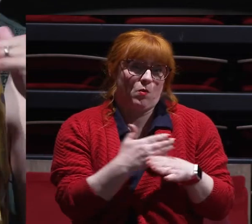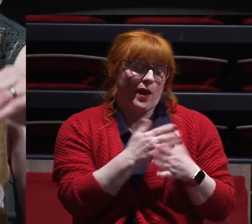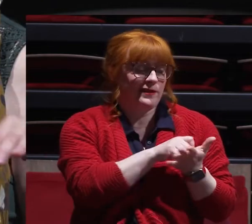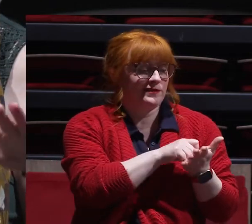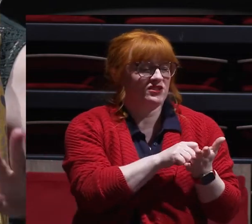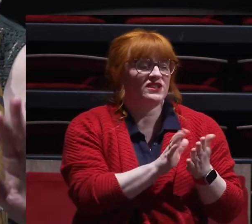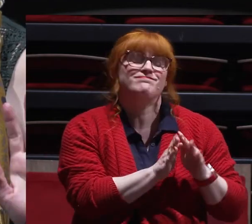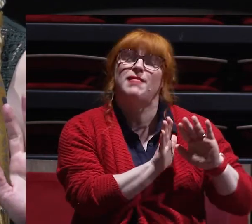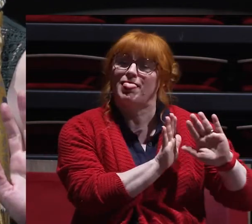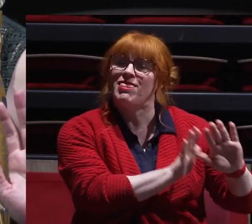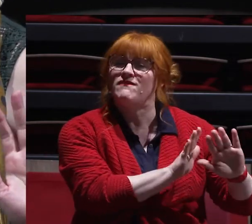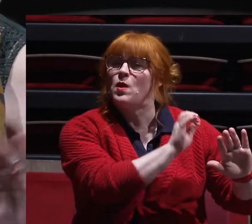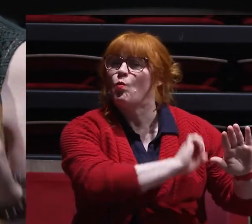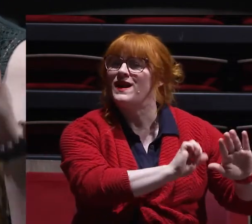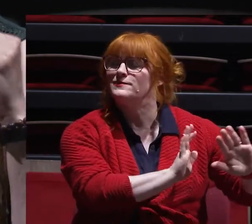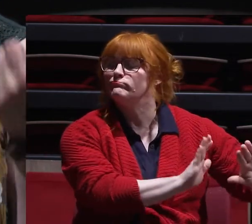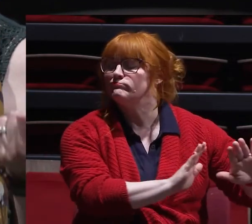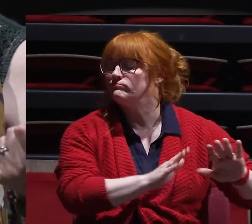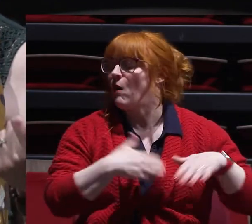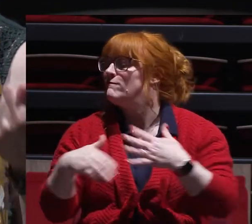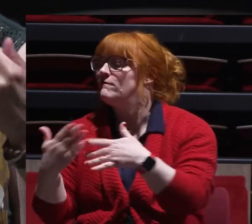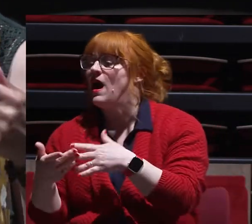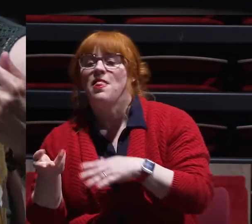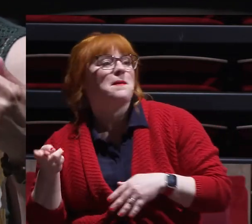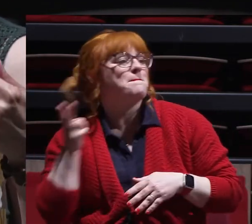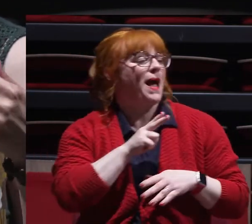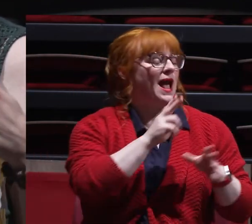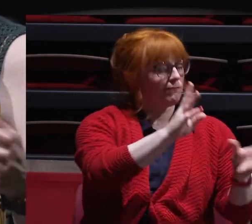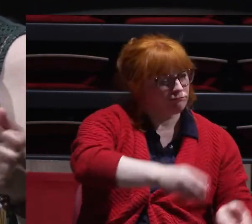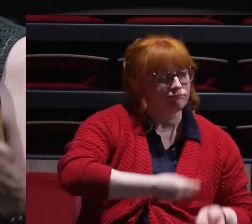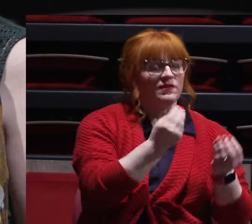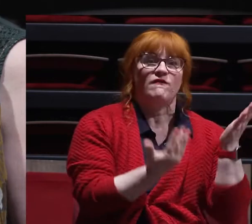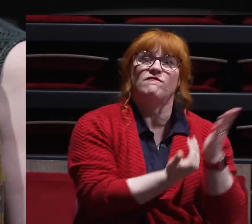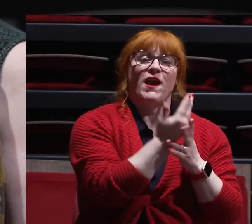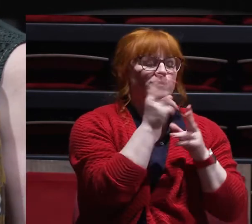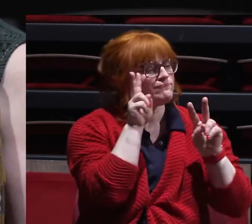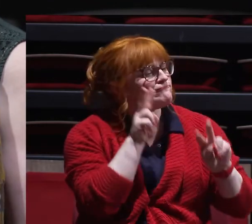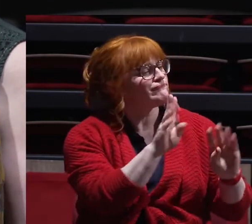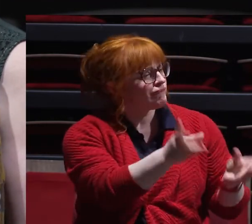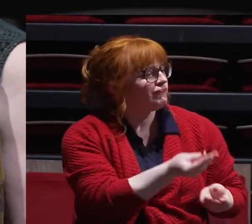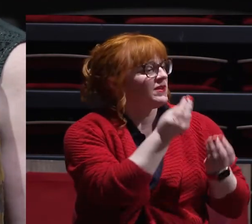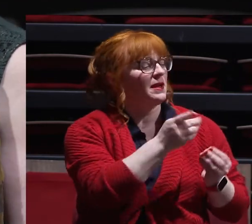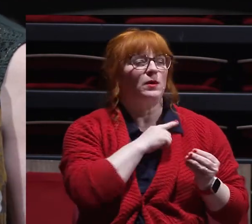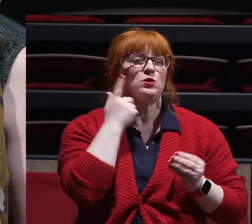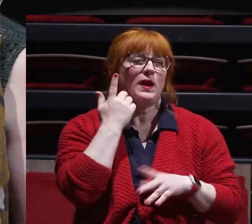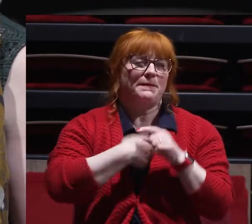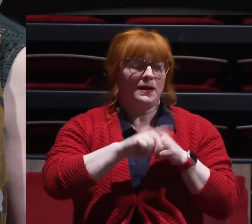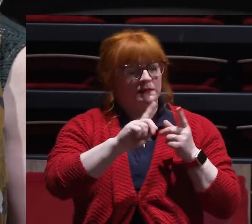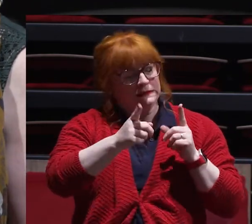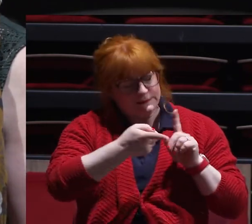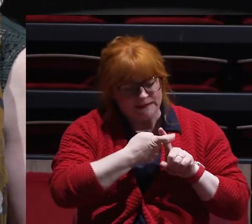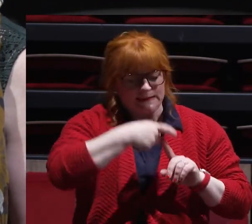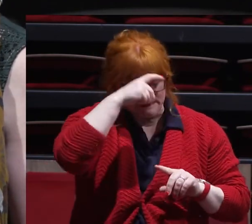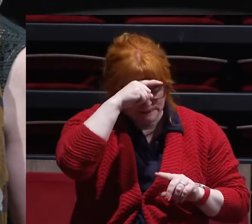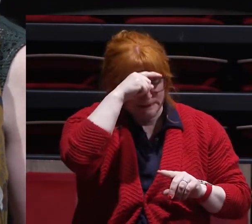putting something in a drawer for a little while and coming back to it later and looking at it with fresh eyes, because it's really easy to be very wedded